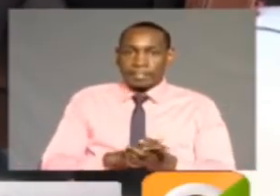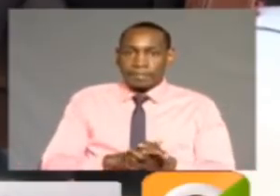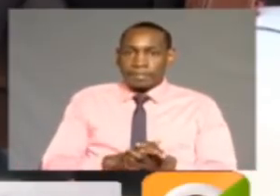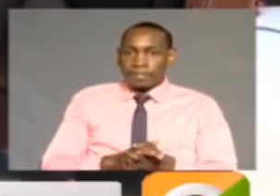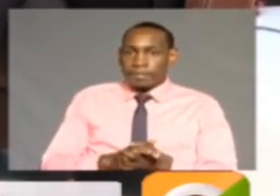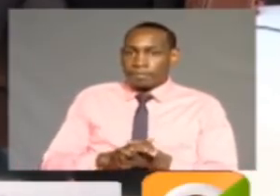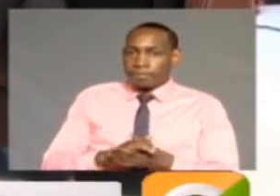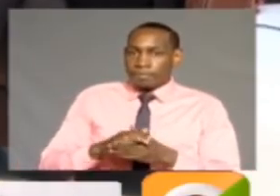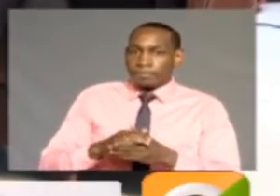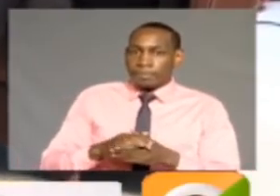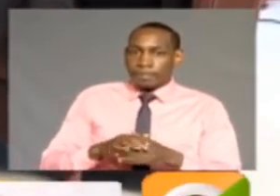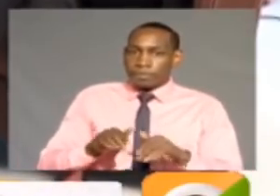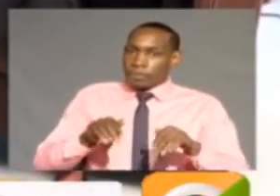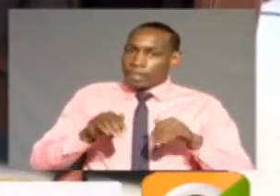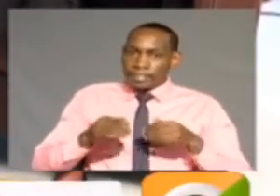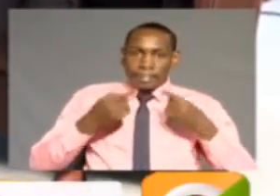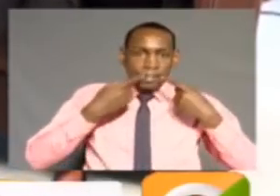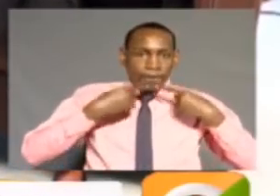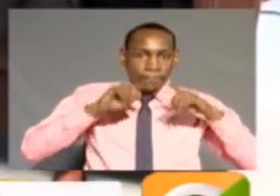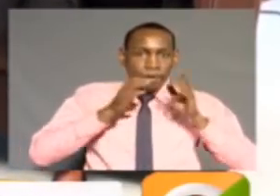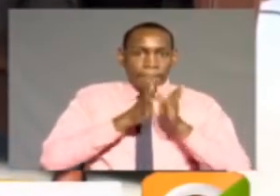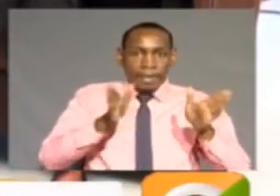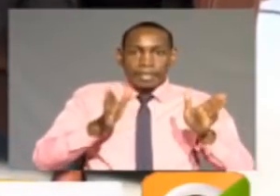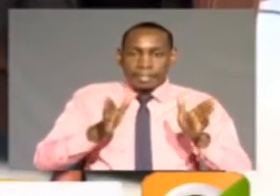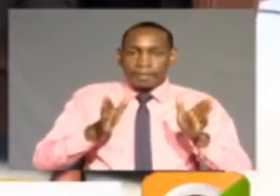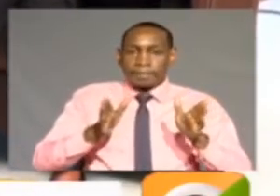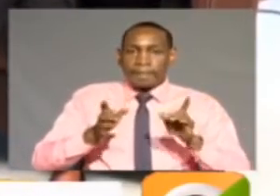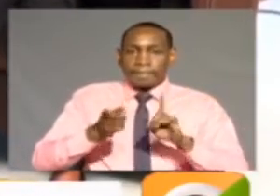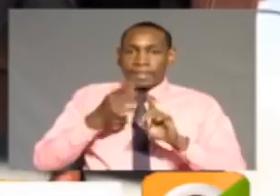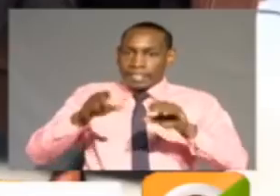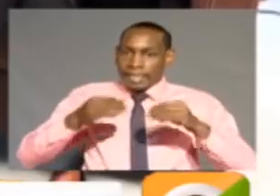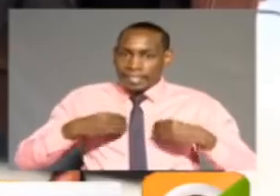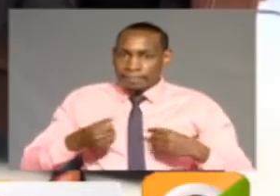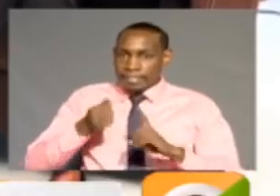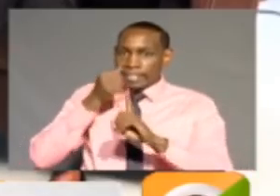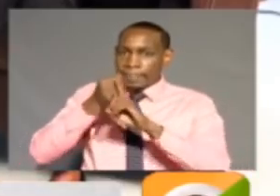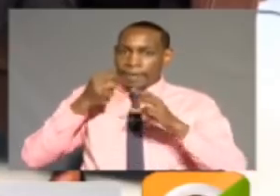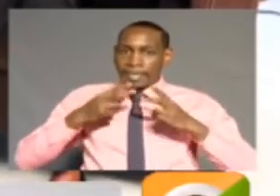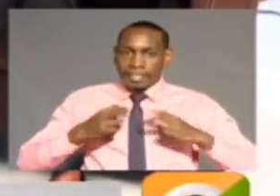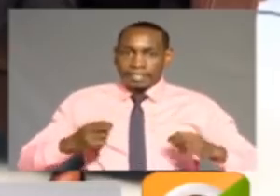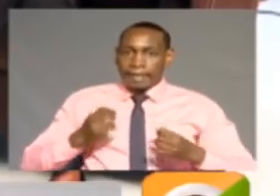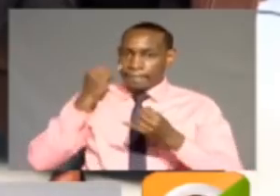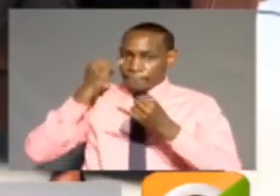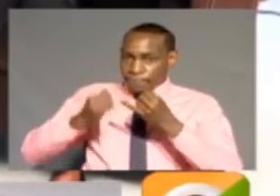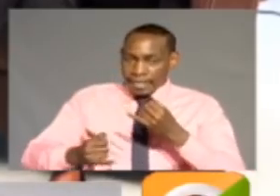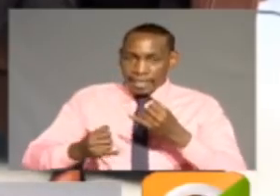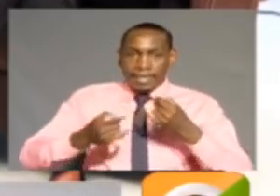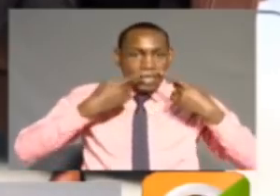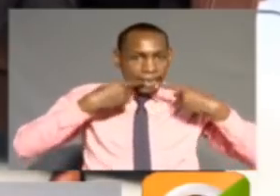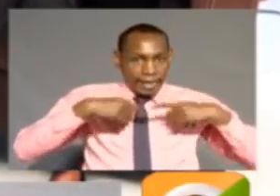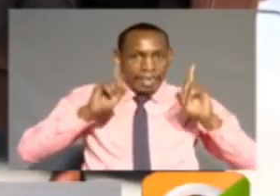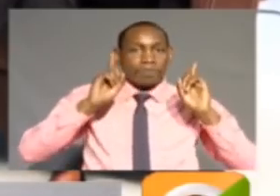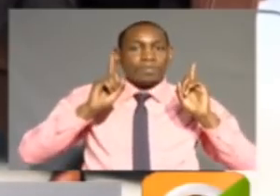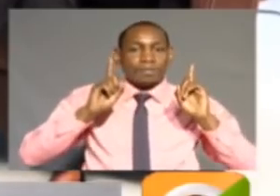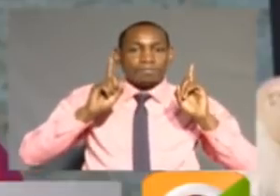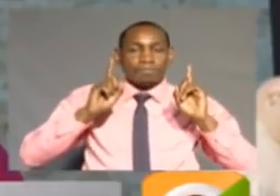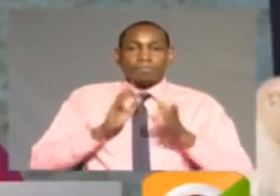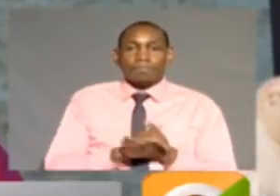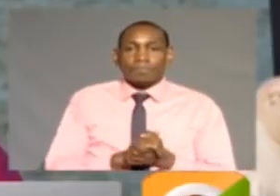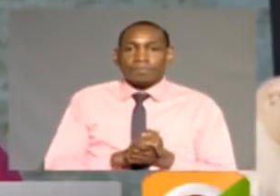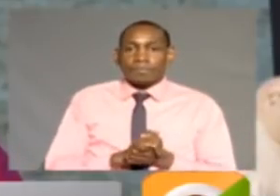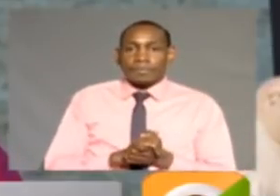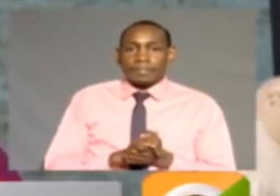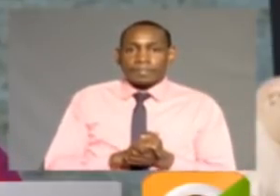hesitant to go public as she painfully absorbed the impact of the diagnosis. Eventually, she made the choice to speak up.